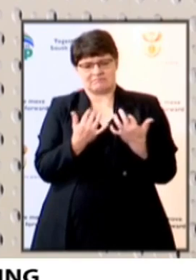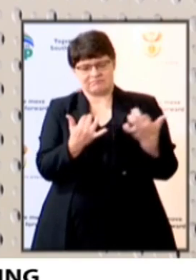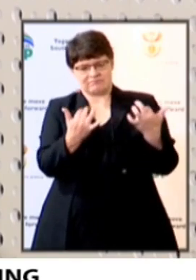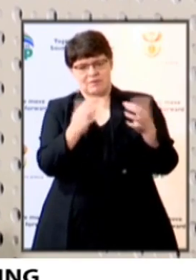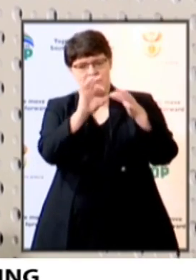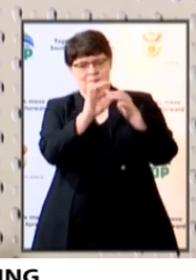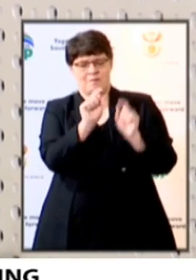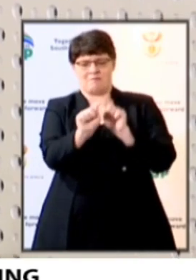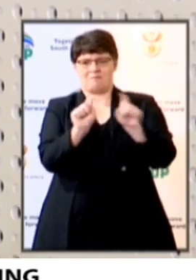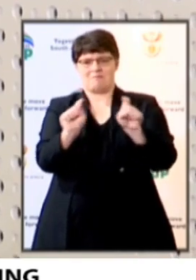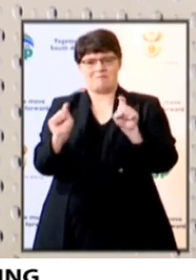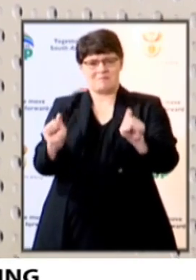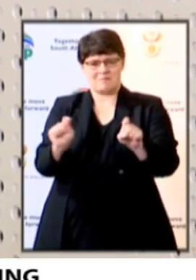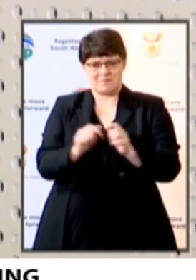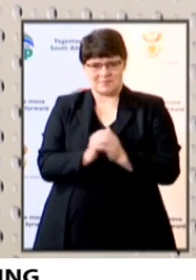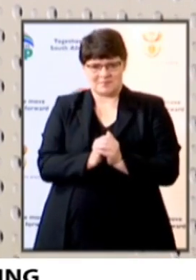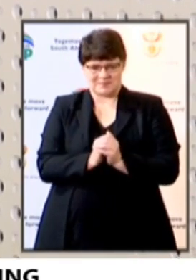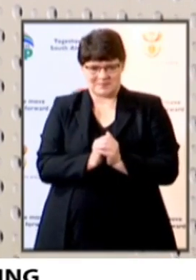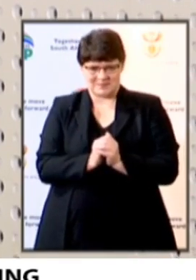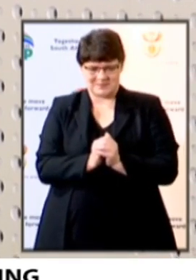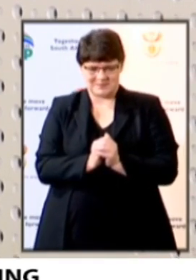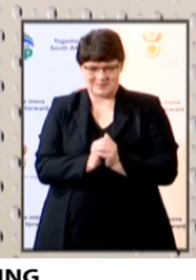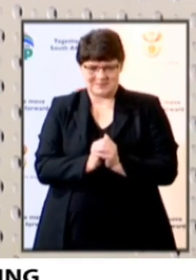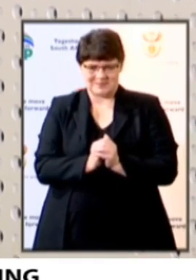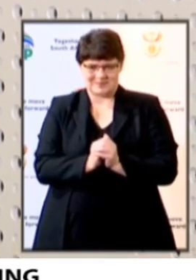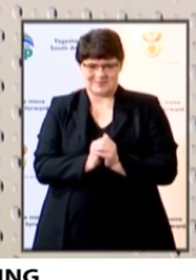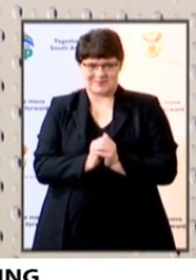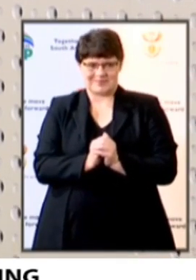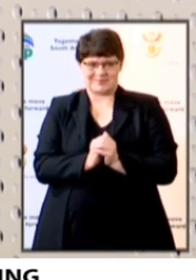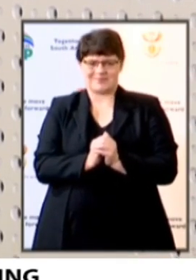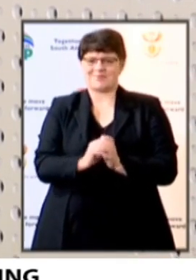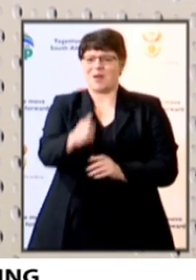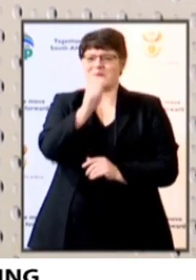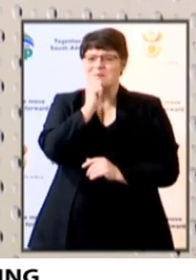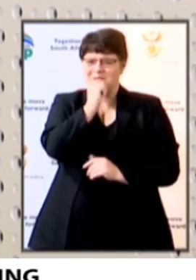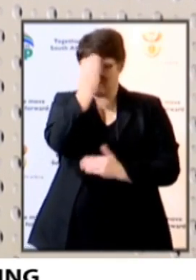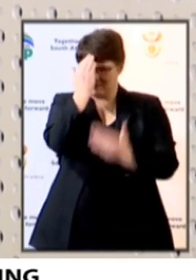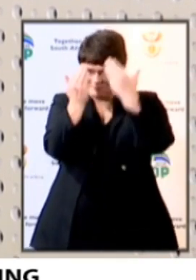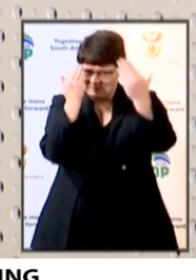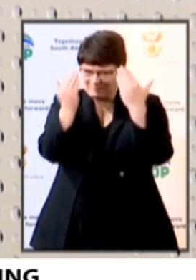and fellow South Africans, good morning.